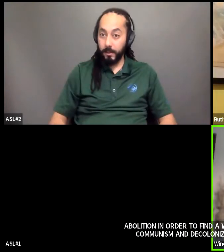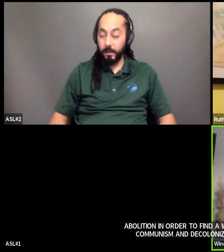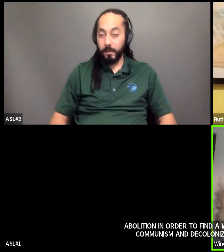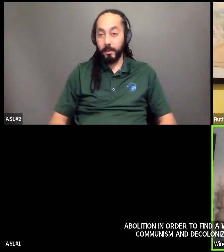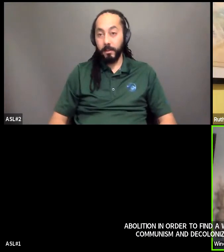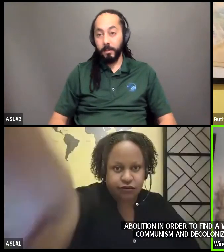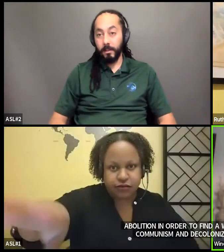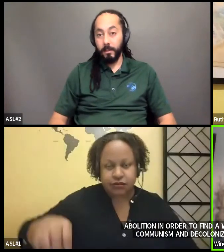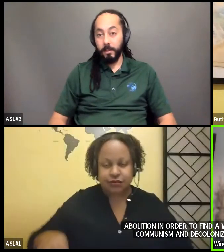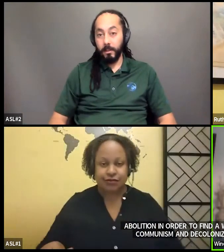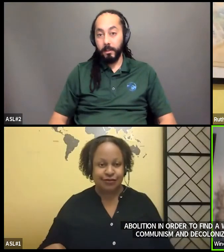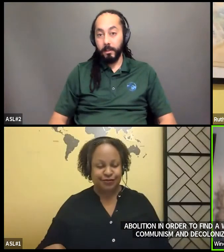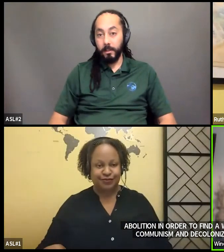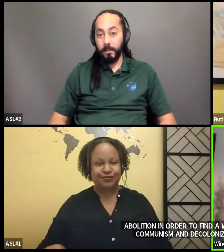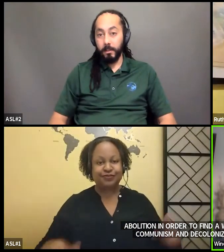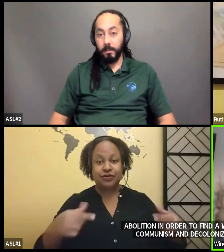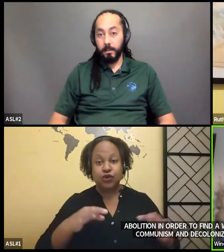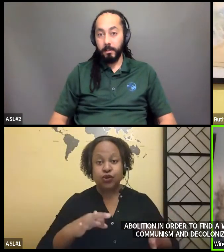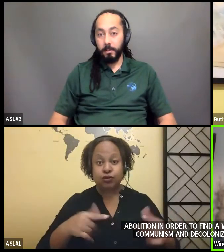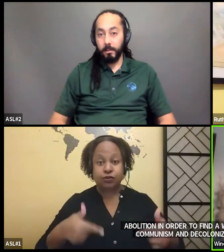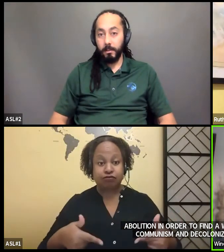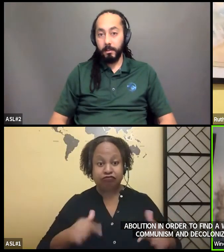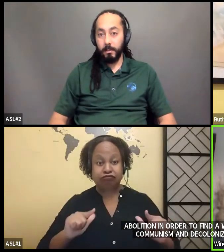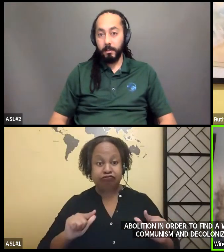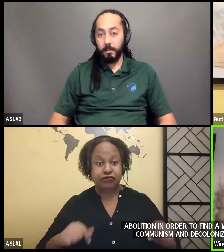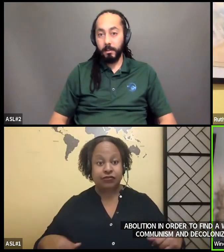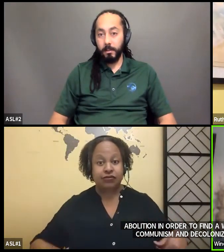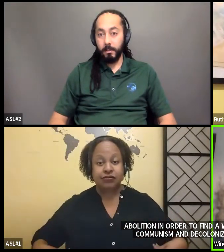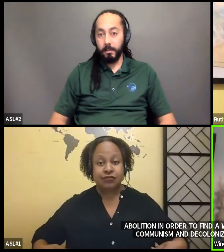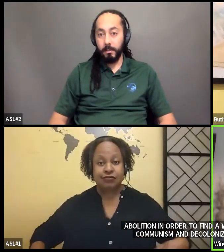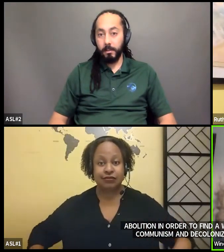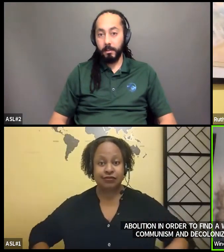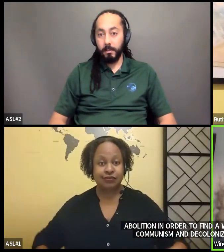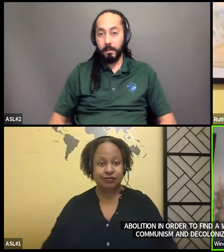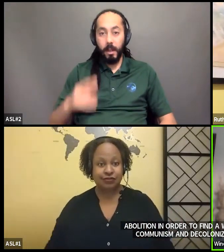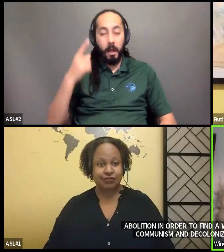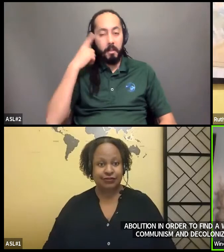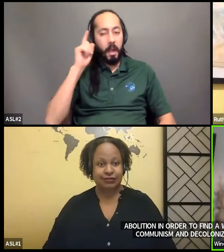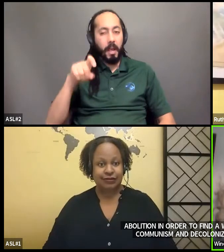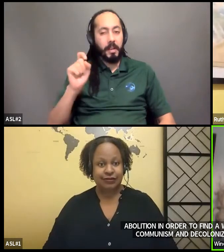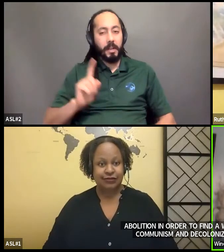I think I think I might need a different question.